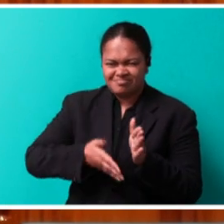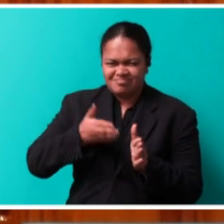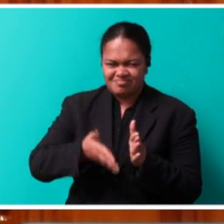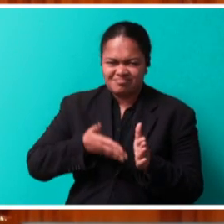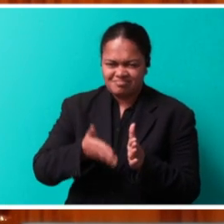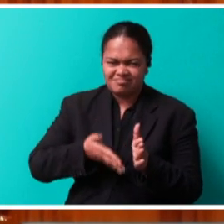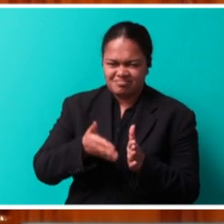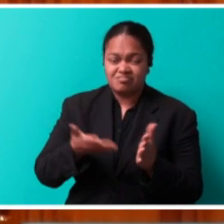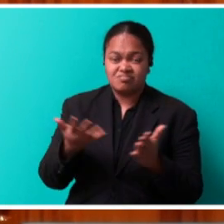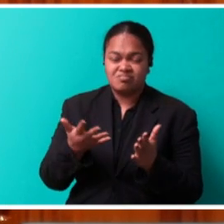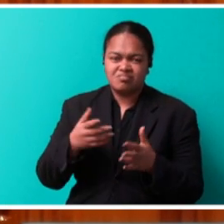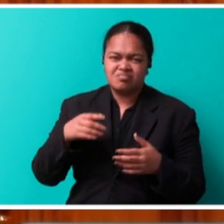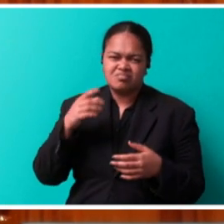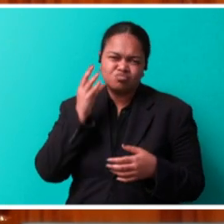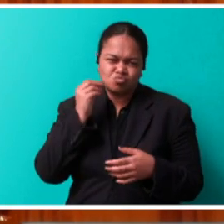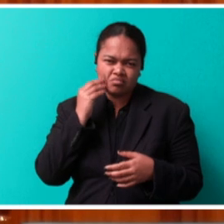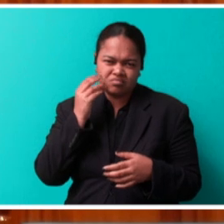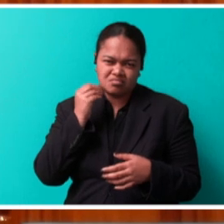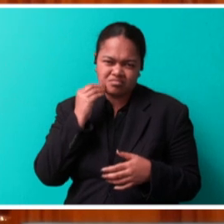the Mba and the Singatoko River.